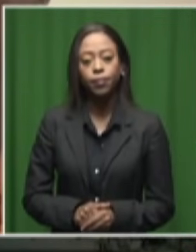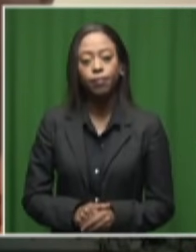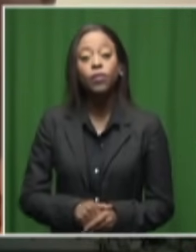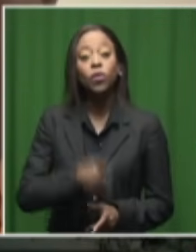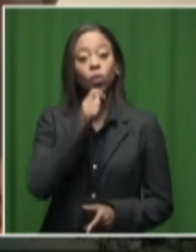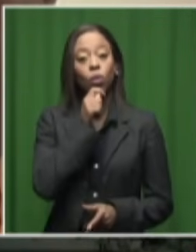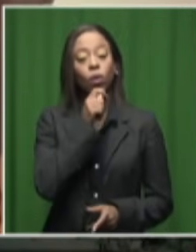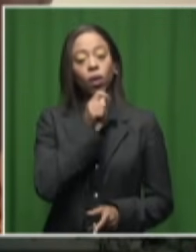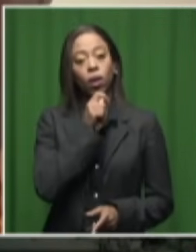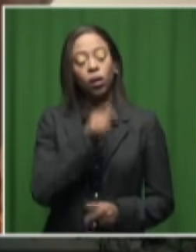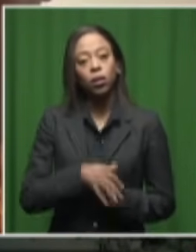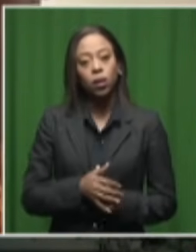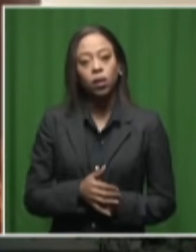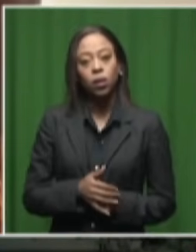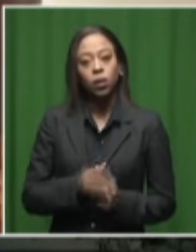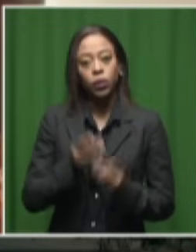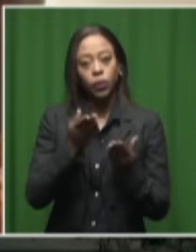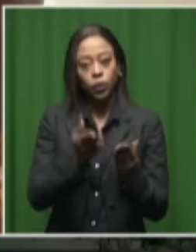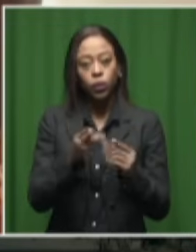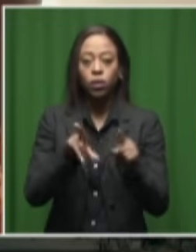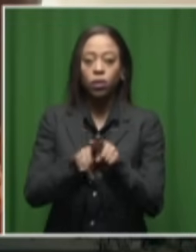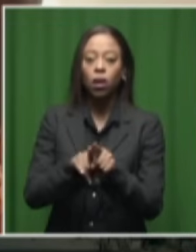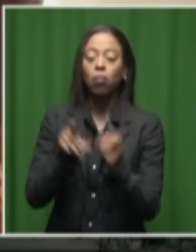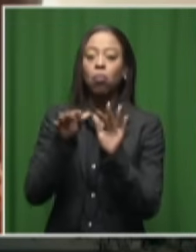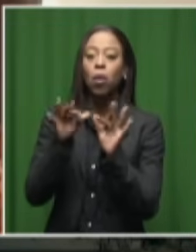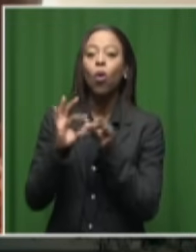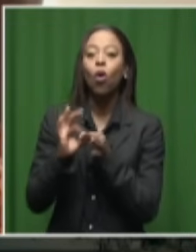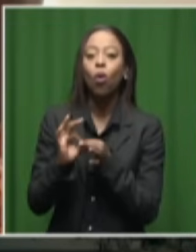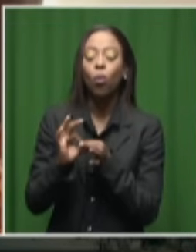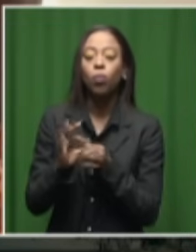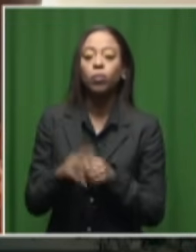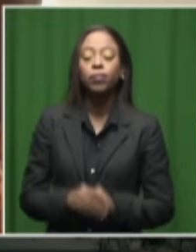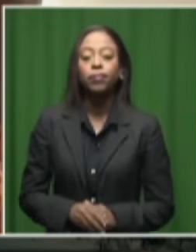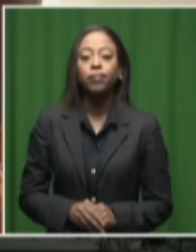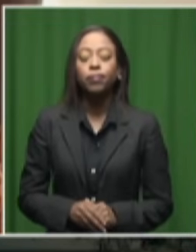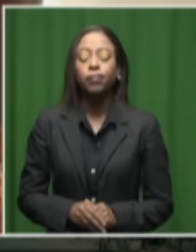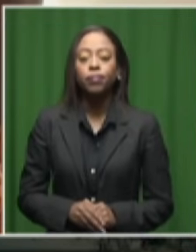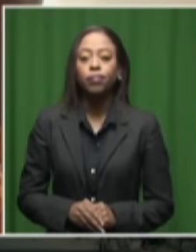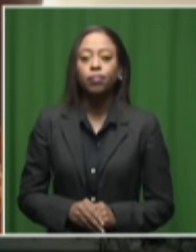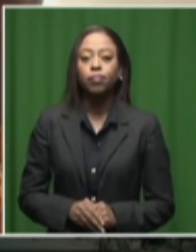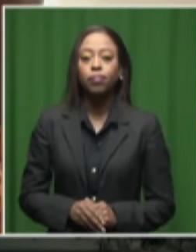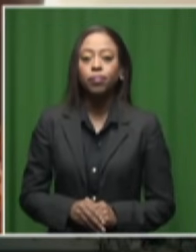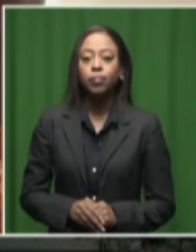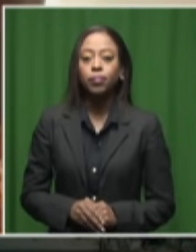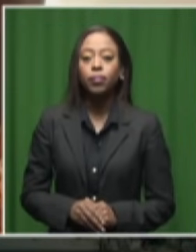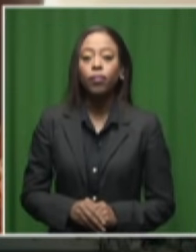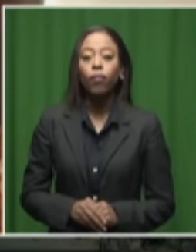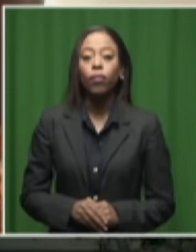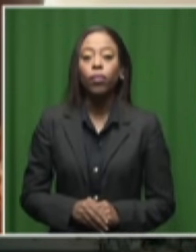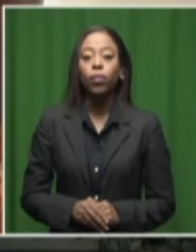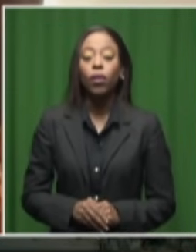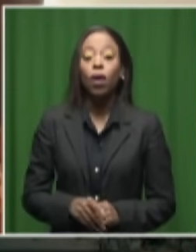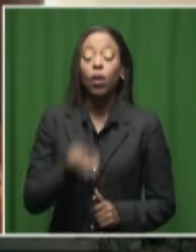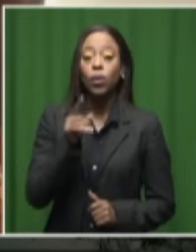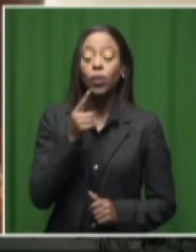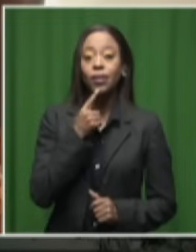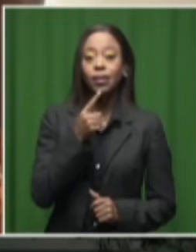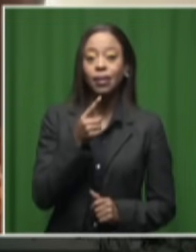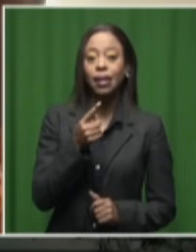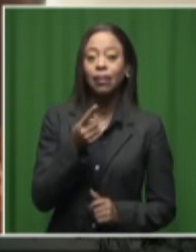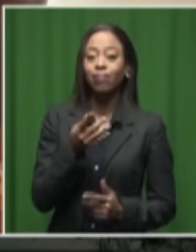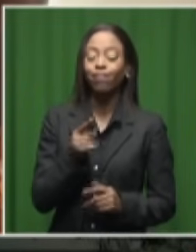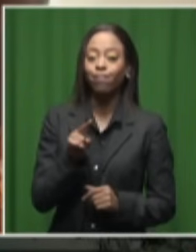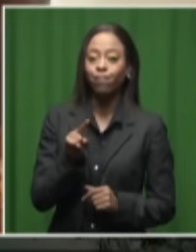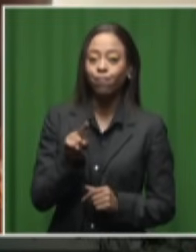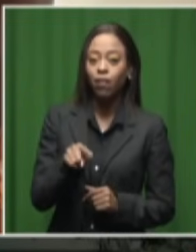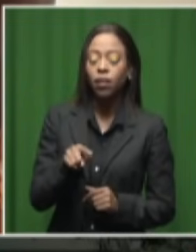Good morning to you and your viewers. Minister, you emphasized the need to